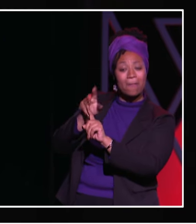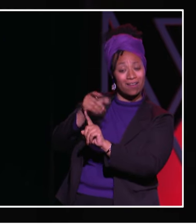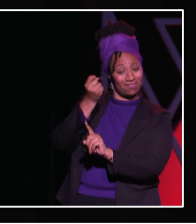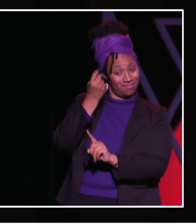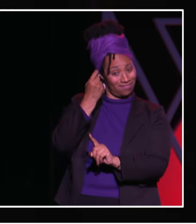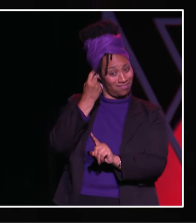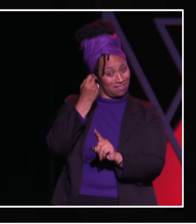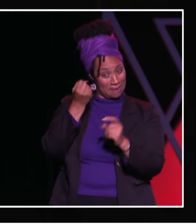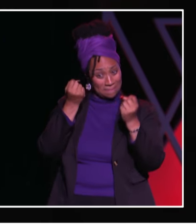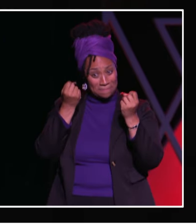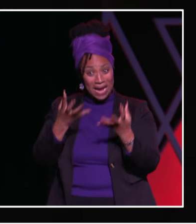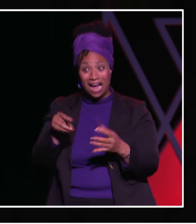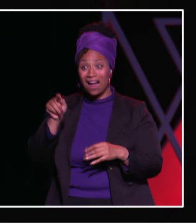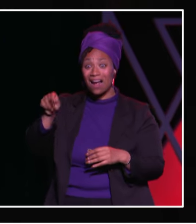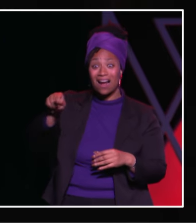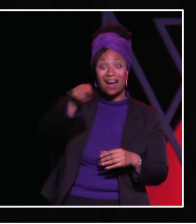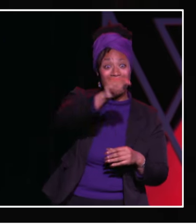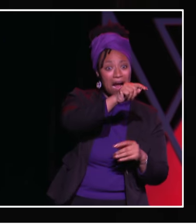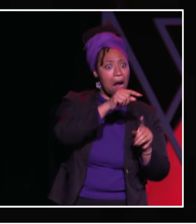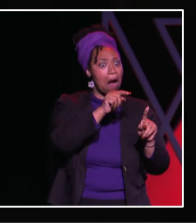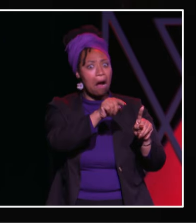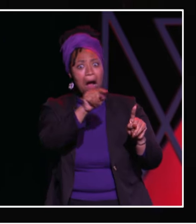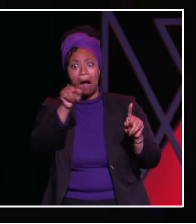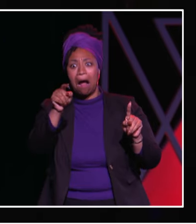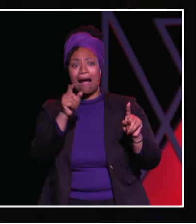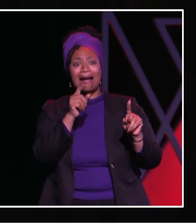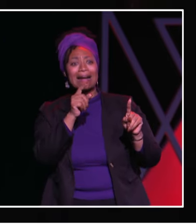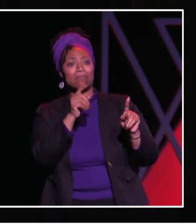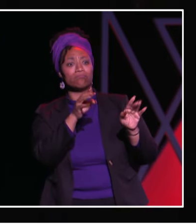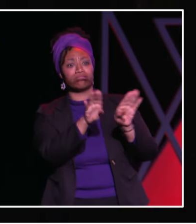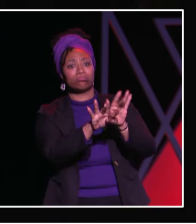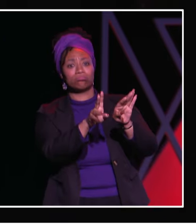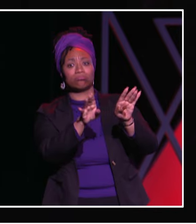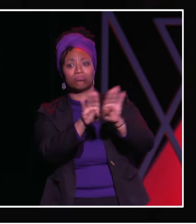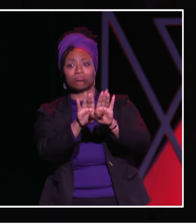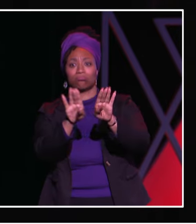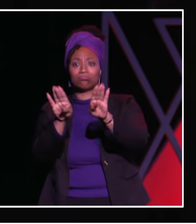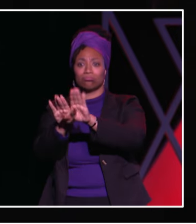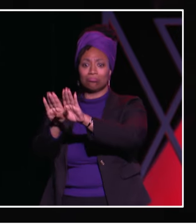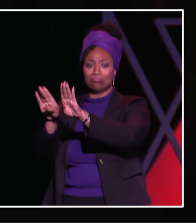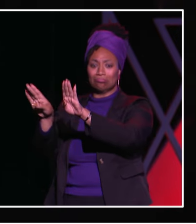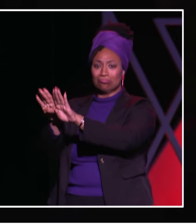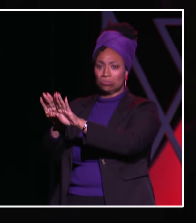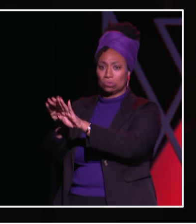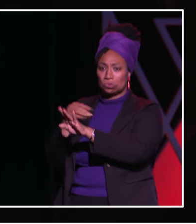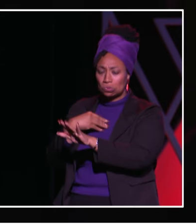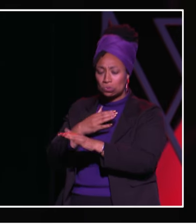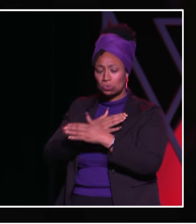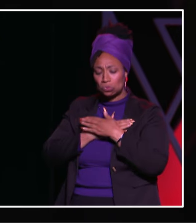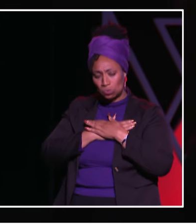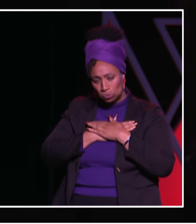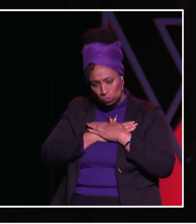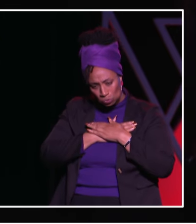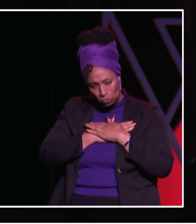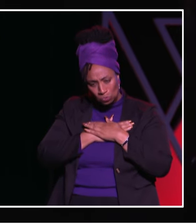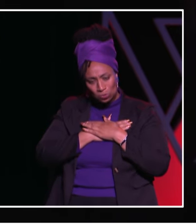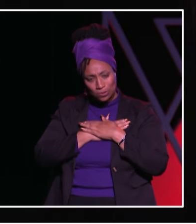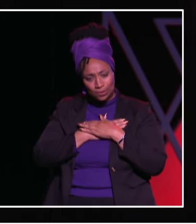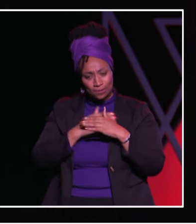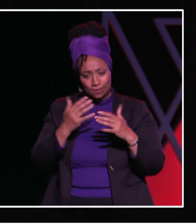musical entertainment. It is both a joy and a burden to offer the traditional and the emerging artists of